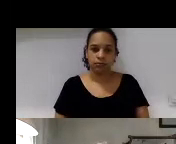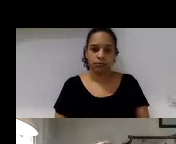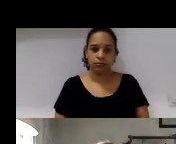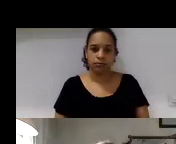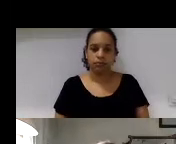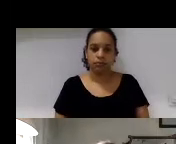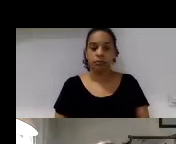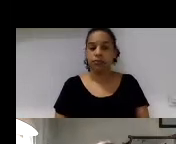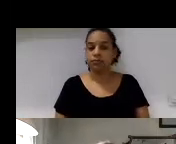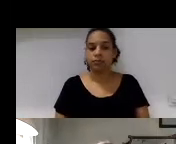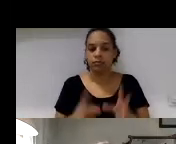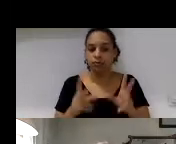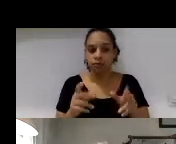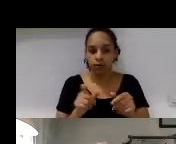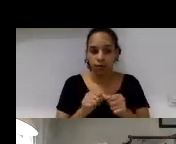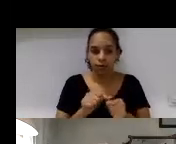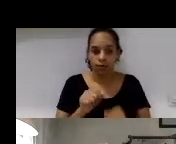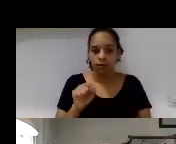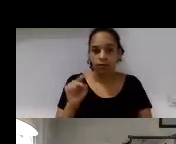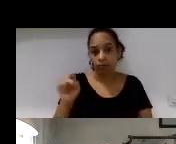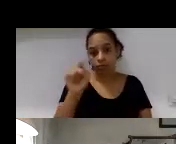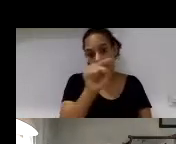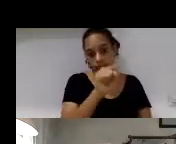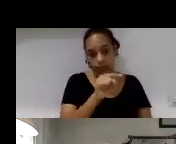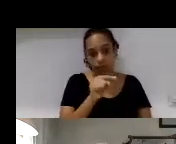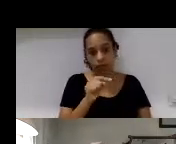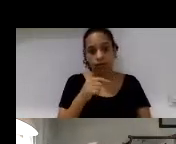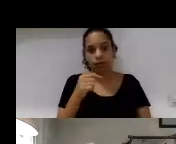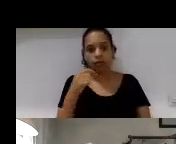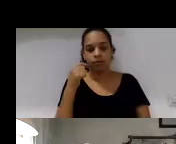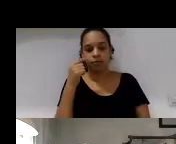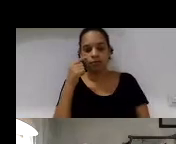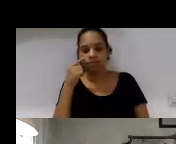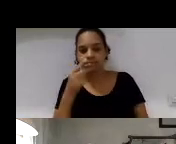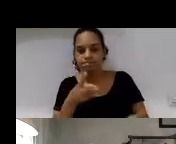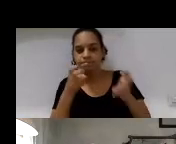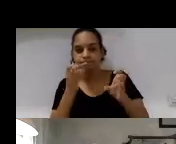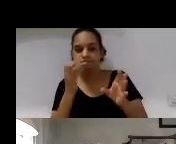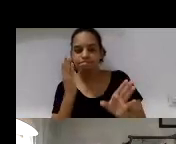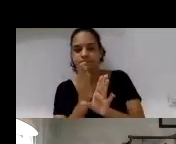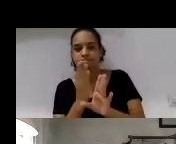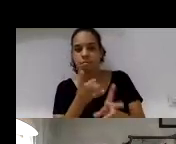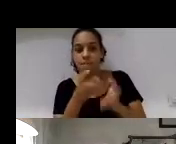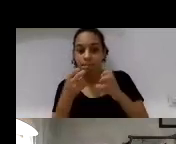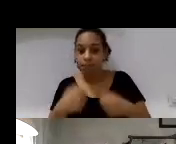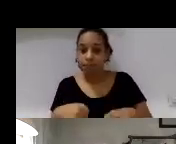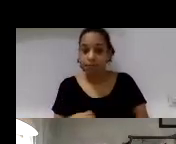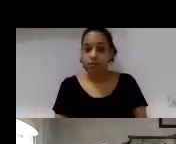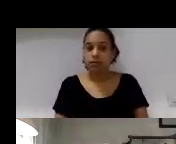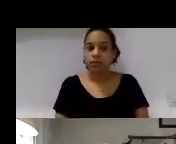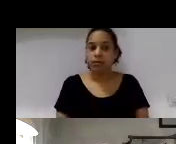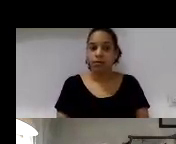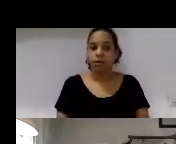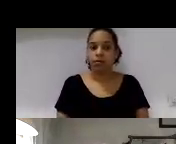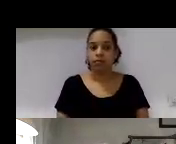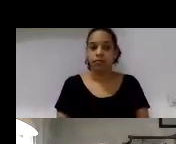won't turn out to be correct. Let me give a couple of examples. Marx